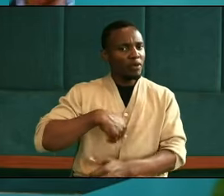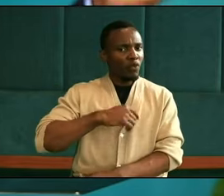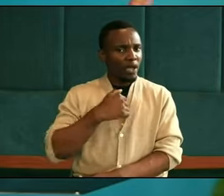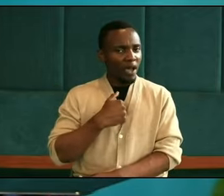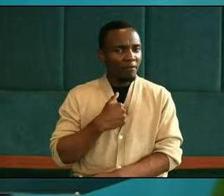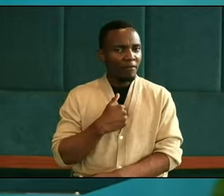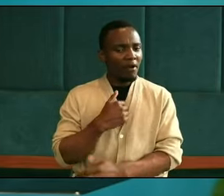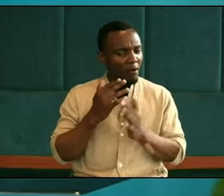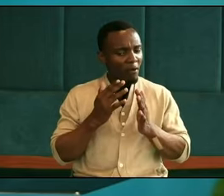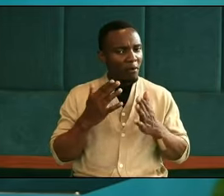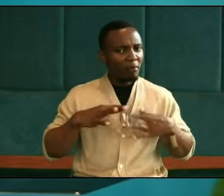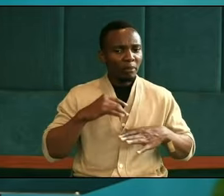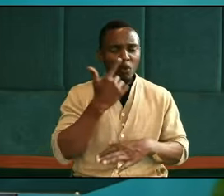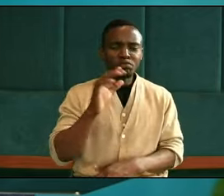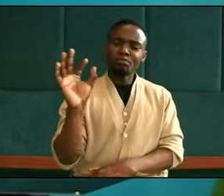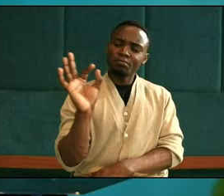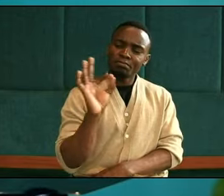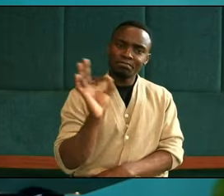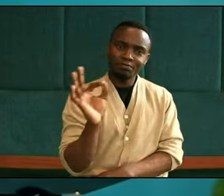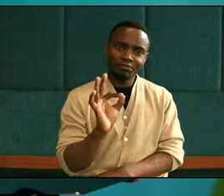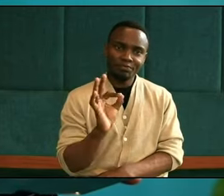have outliers for mission.